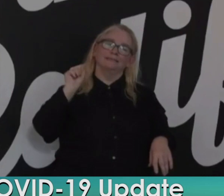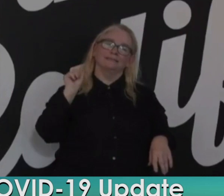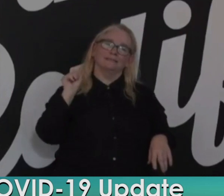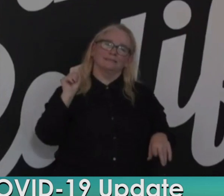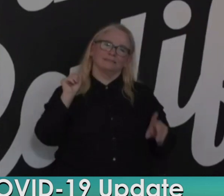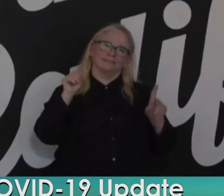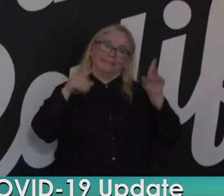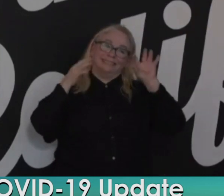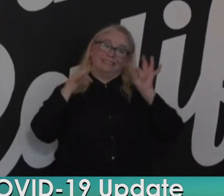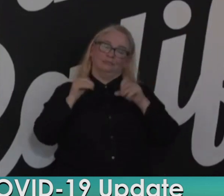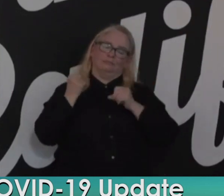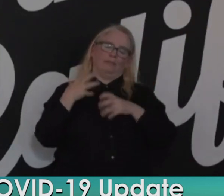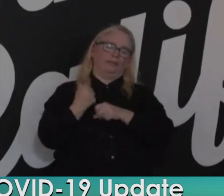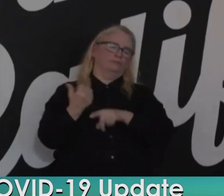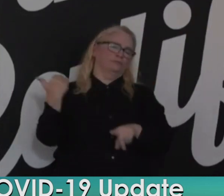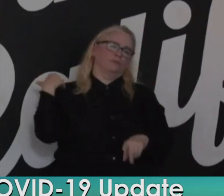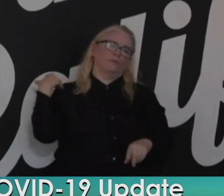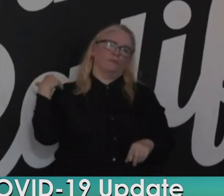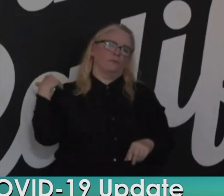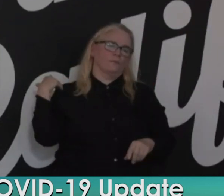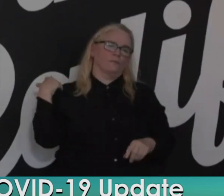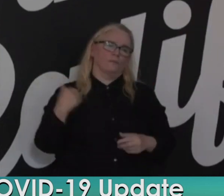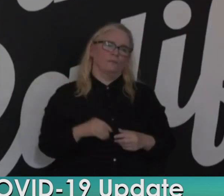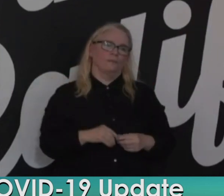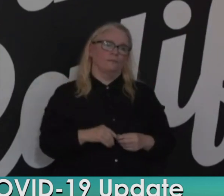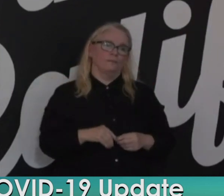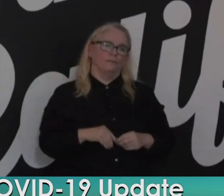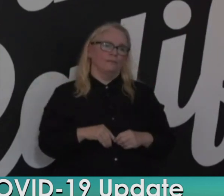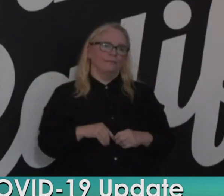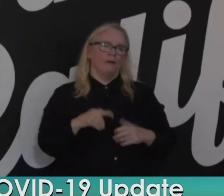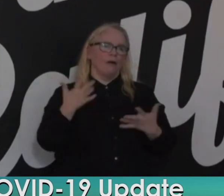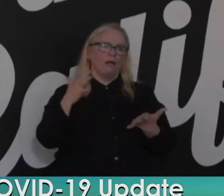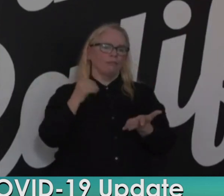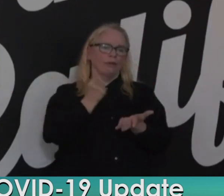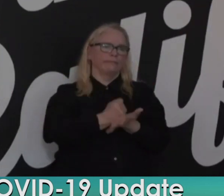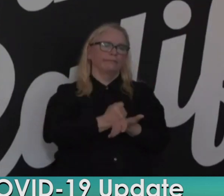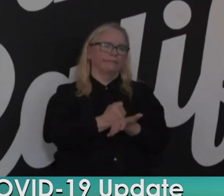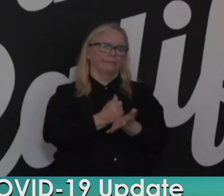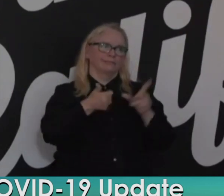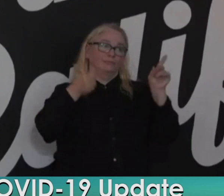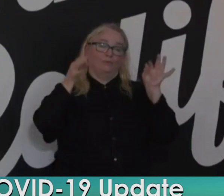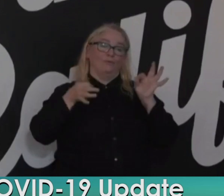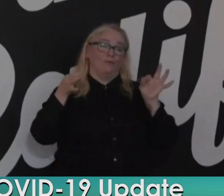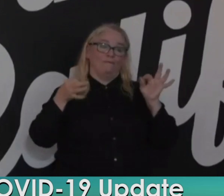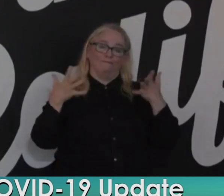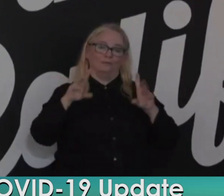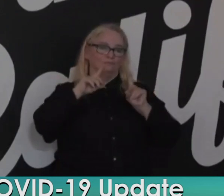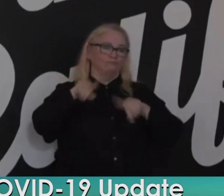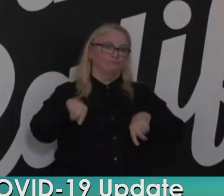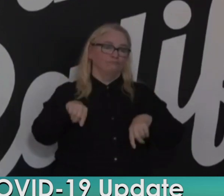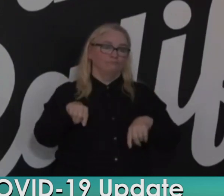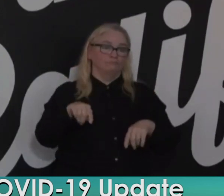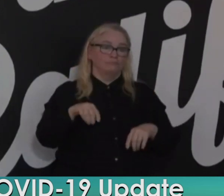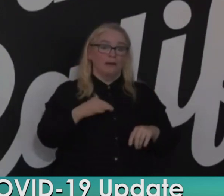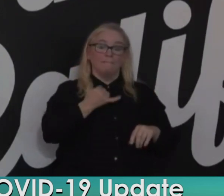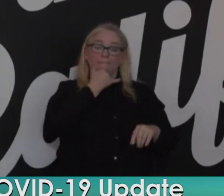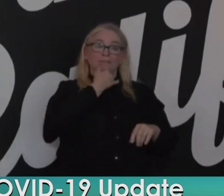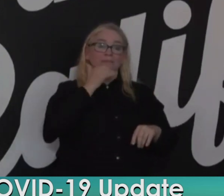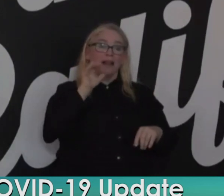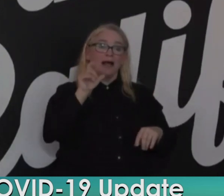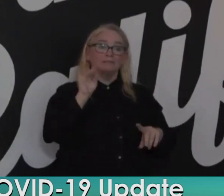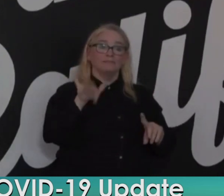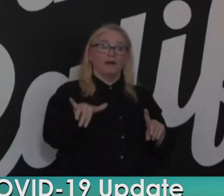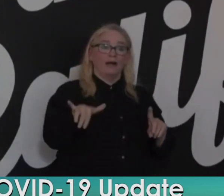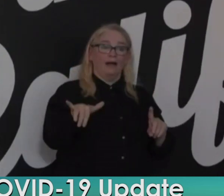question, this was a codification of a Supreme Court rule. The whole issue of misclassification didn't just occur out